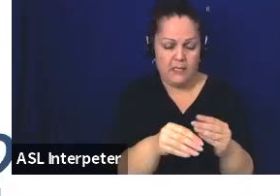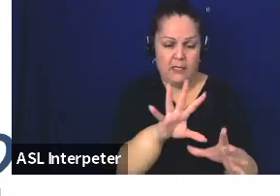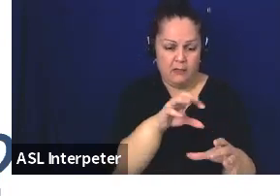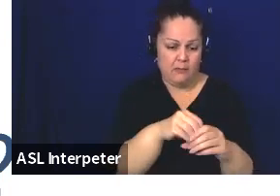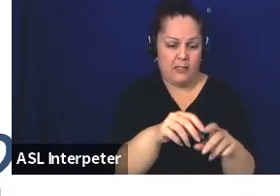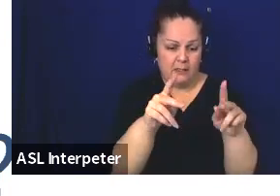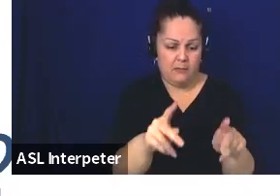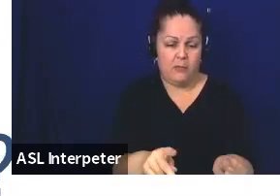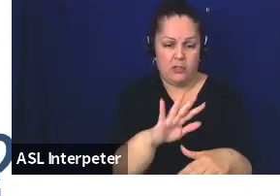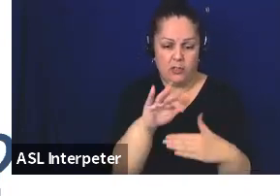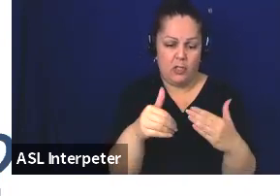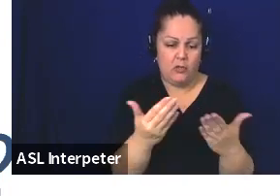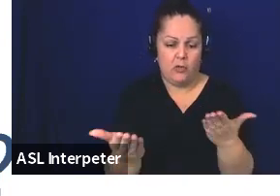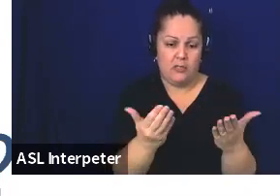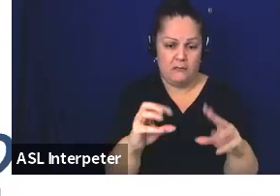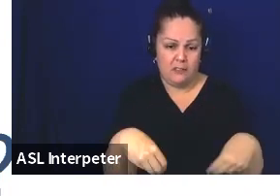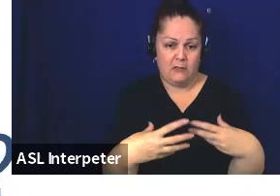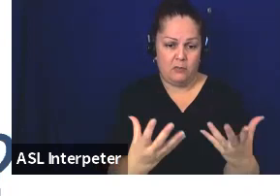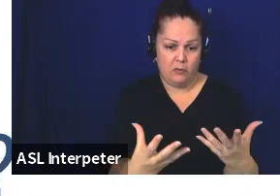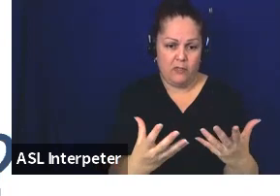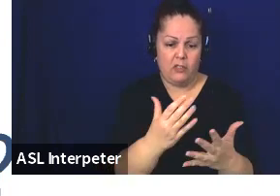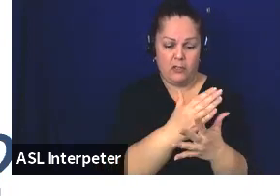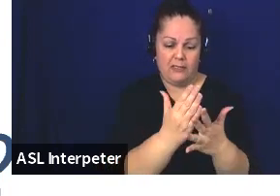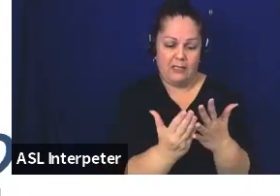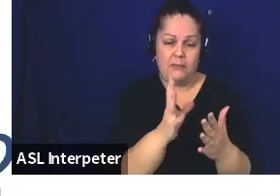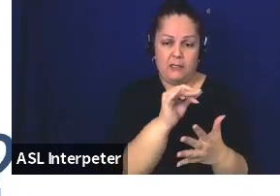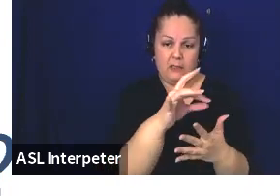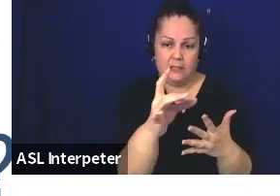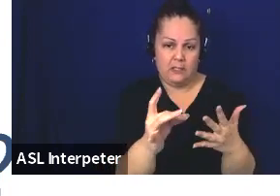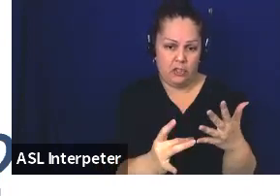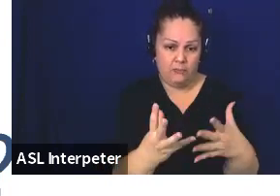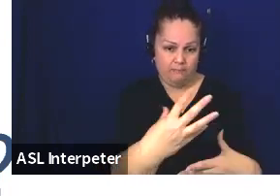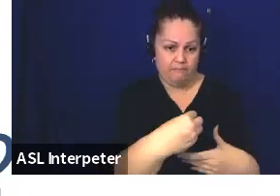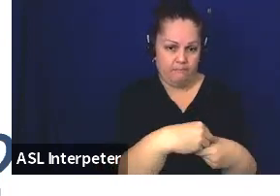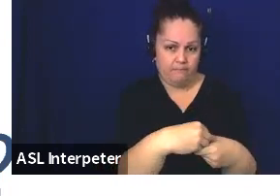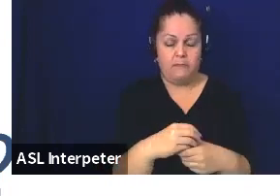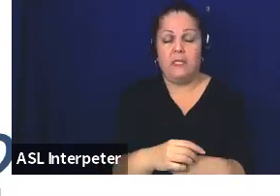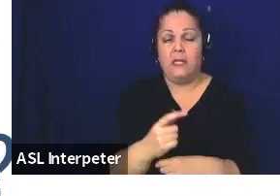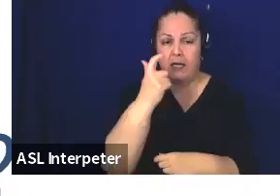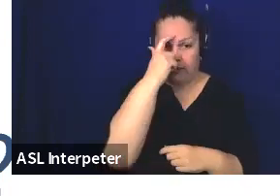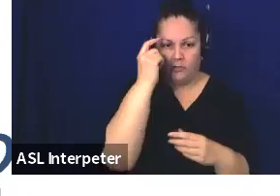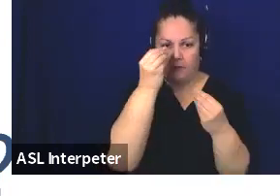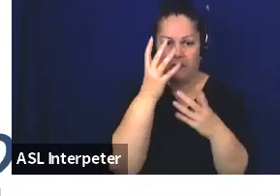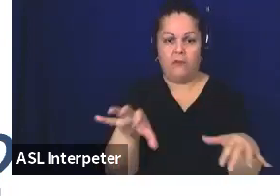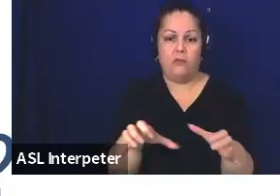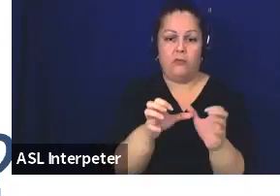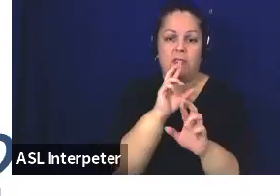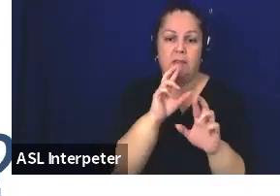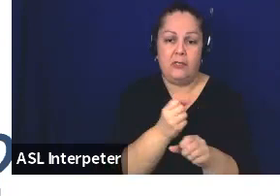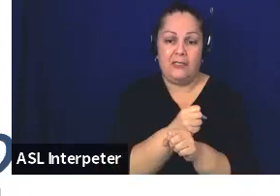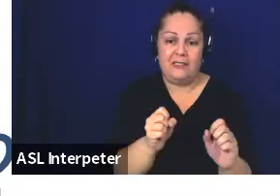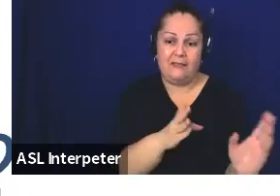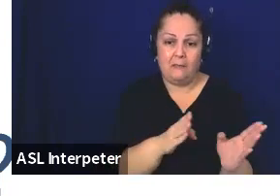individual into all service provision steps and choices. And finally, a trauma-informed crisis response safety